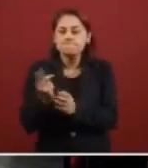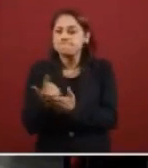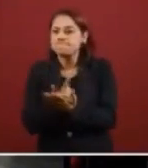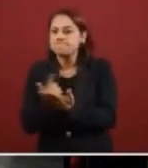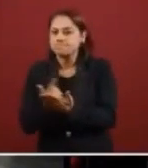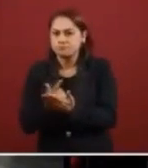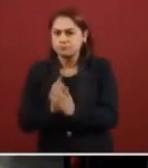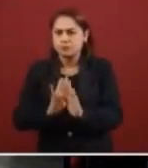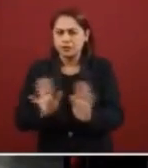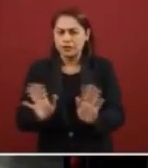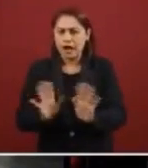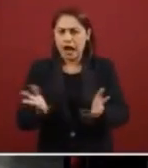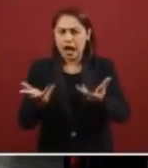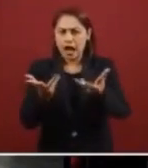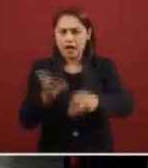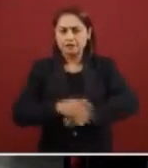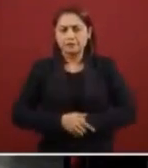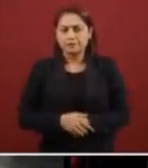auditories.